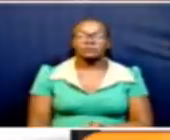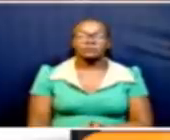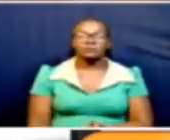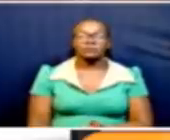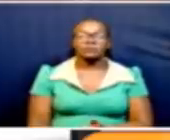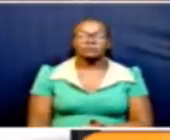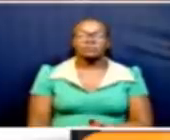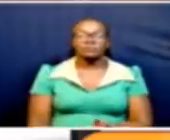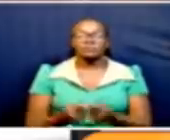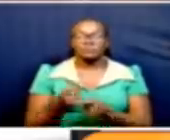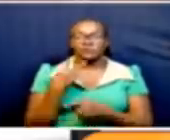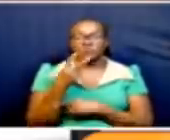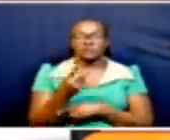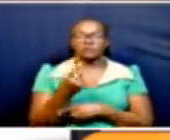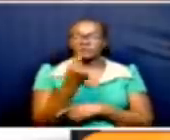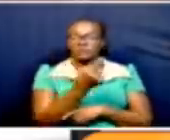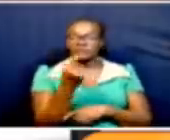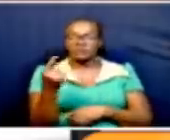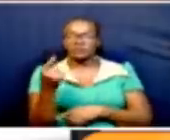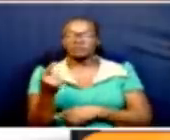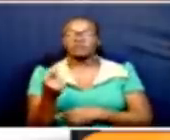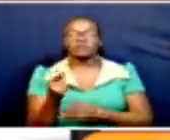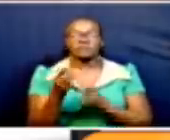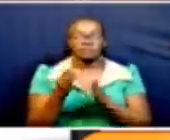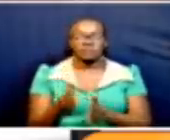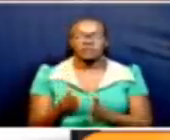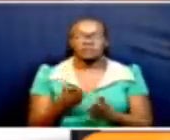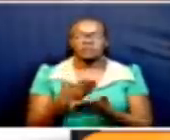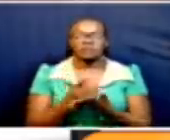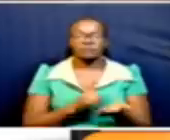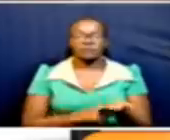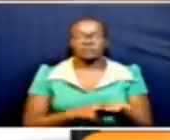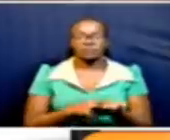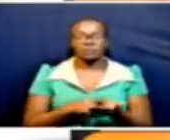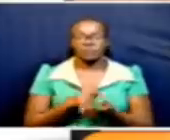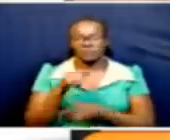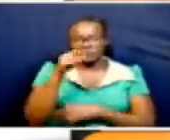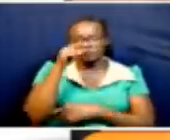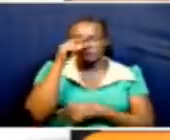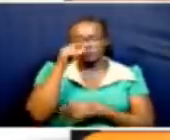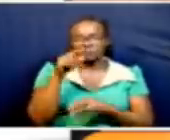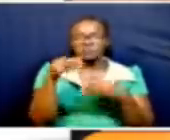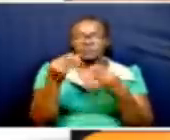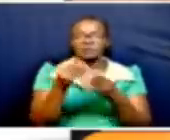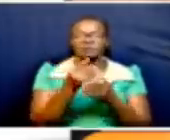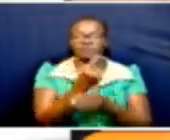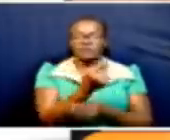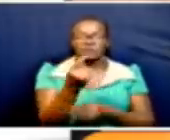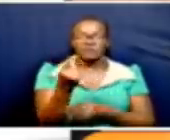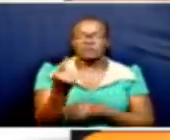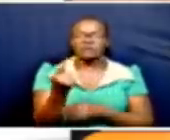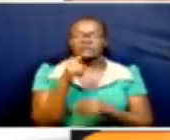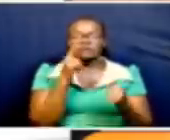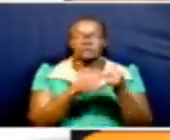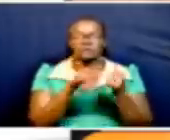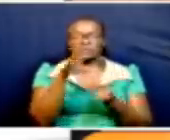every citizen, you know, when the government makes profit, it gave each and every single citizen $650.